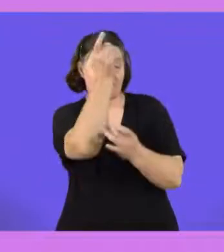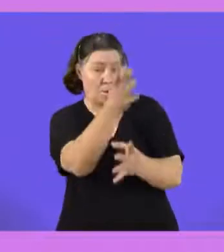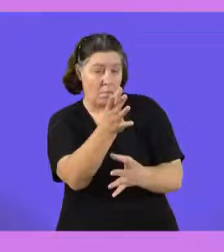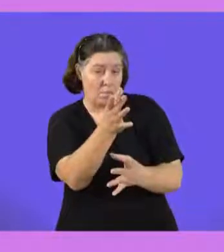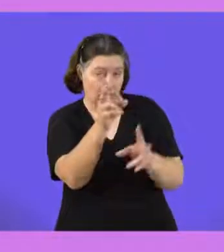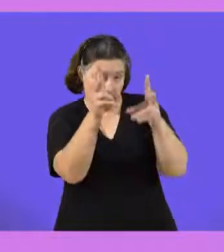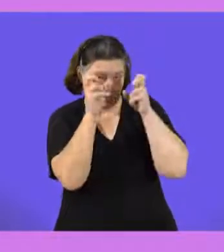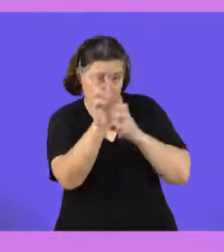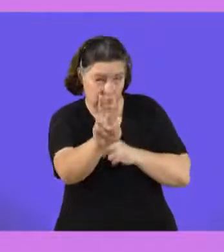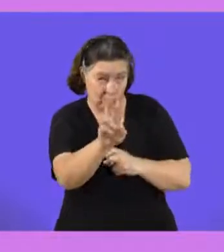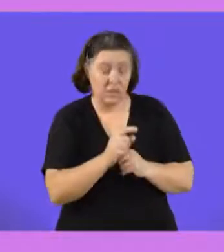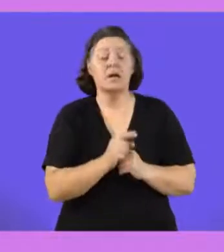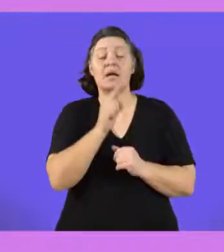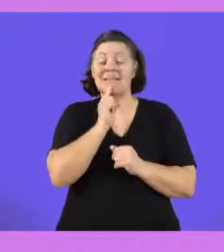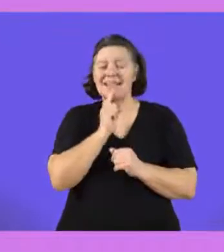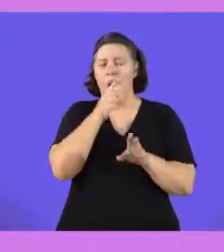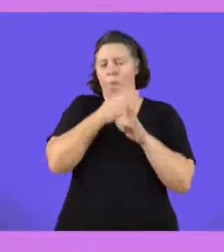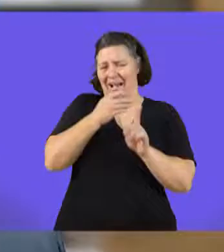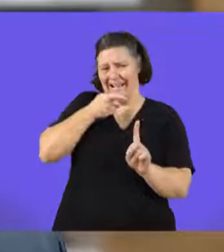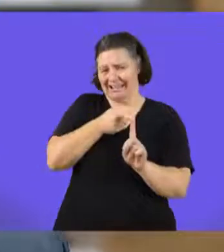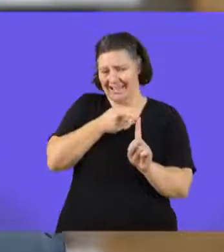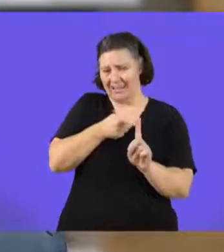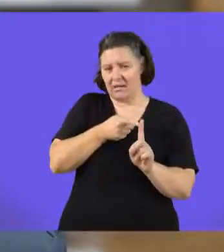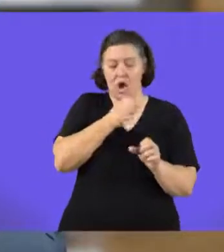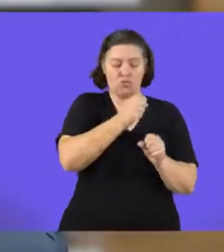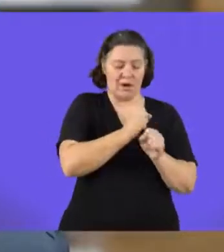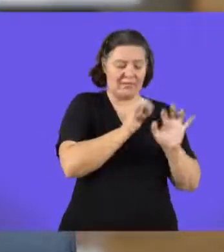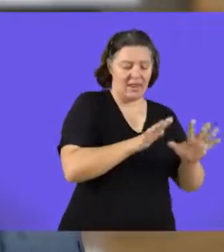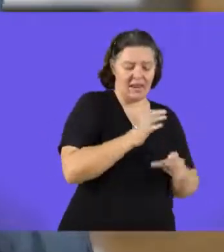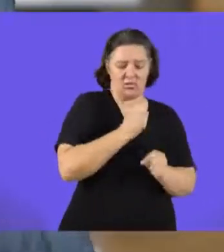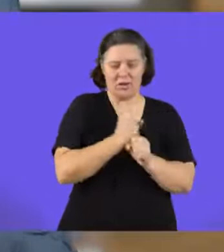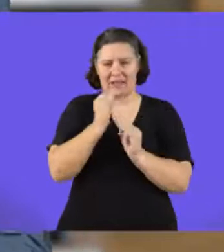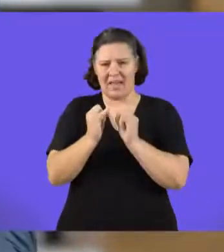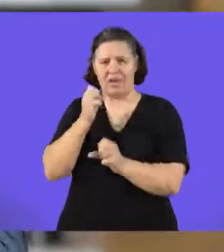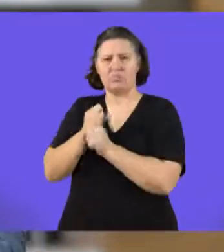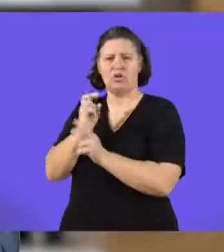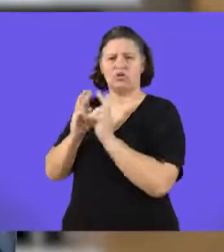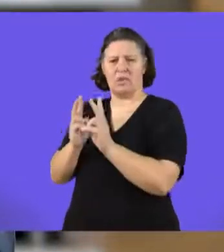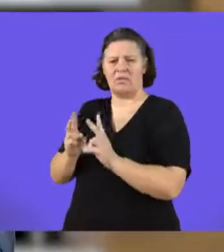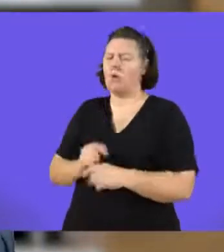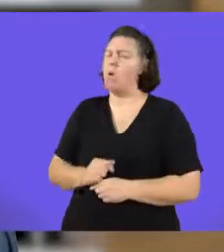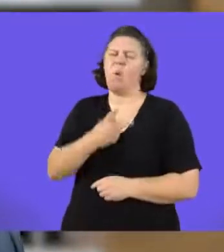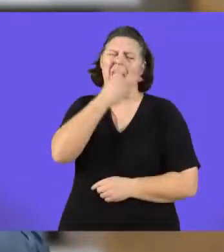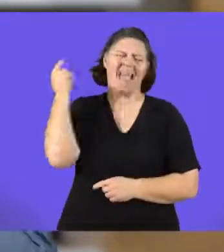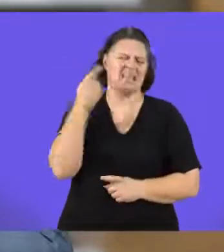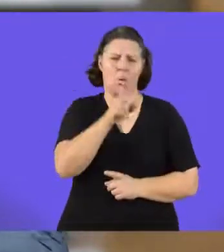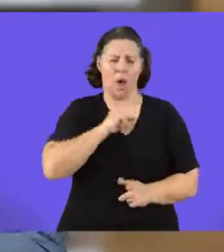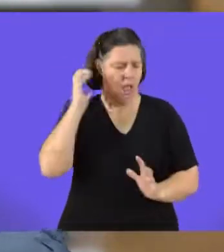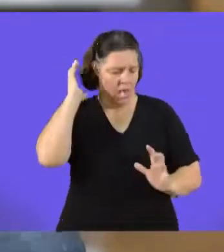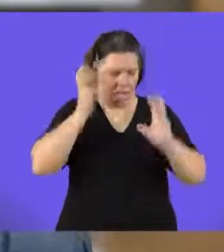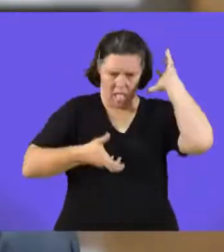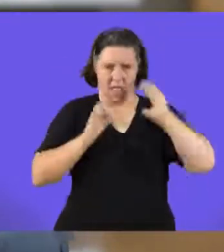focus on what I'm about to tell you now, right? I know this is a section of work where it's in grade 10, grade 11, or 12 that our learners normally